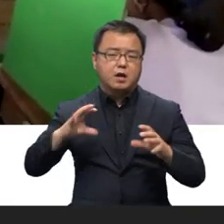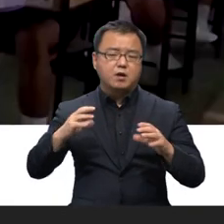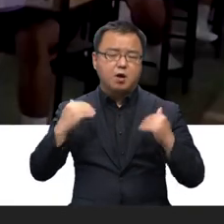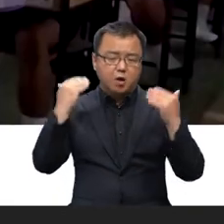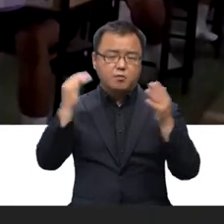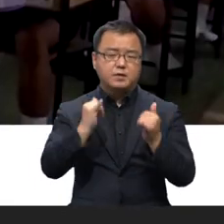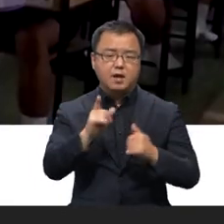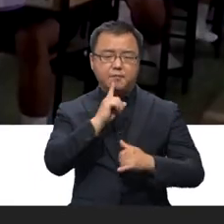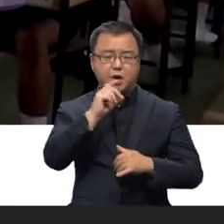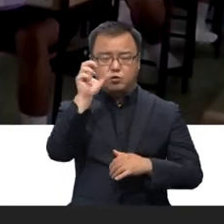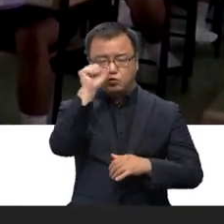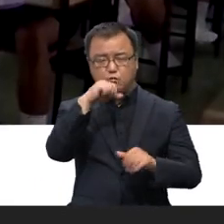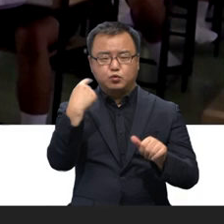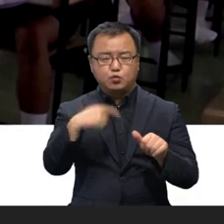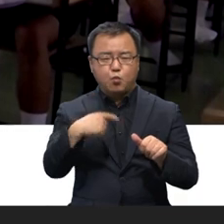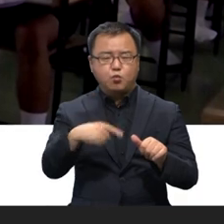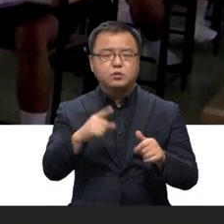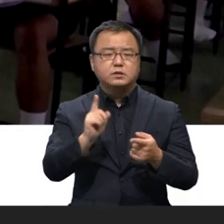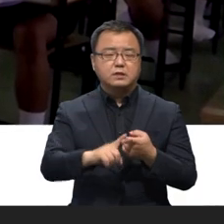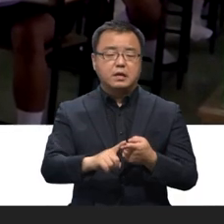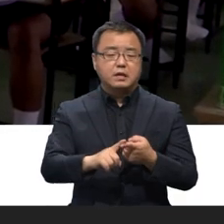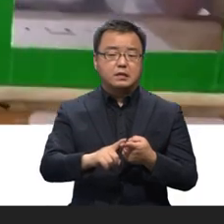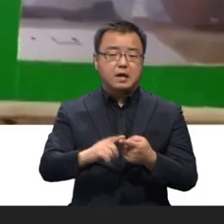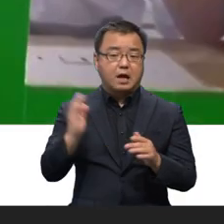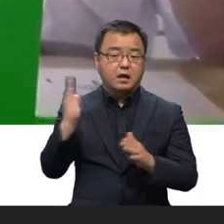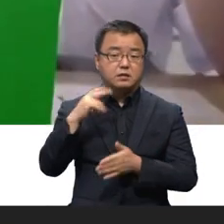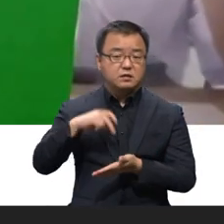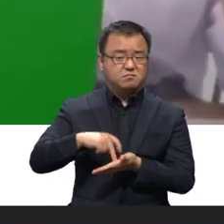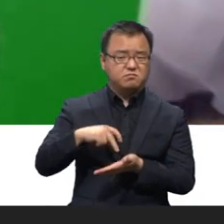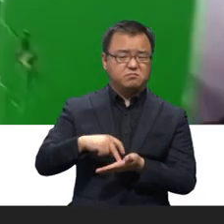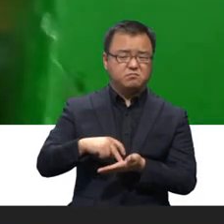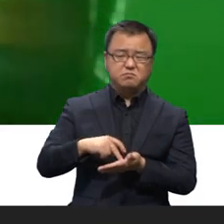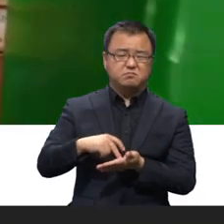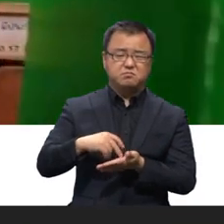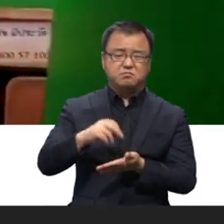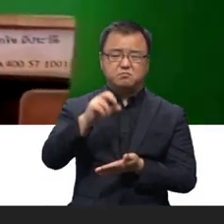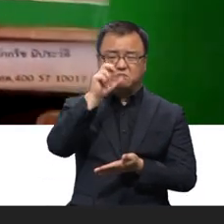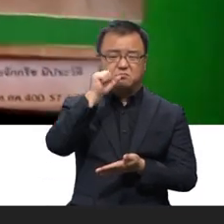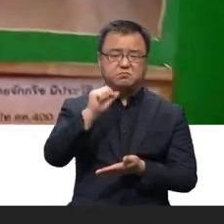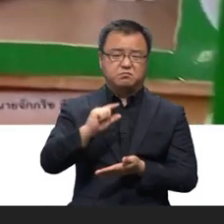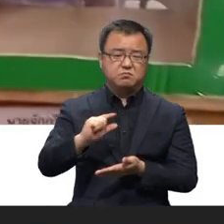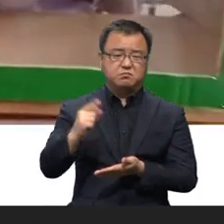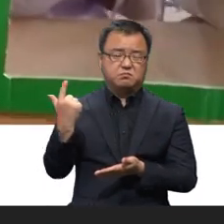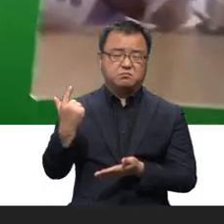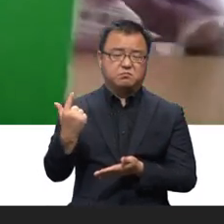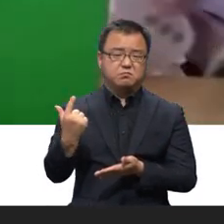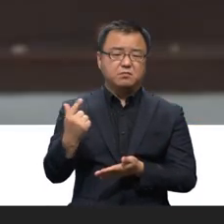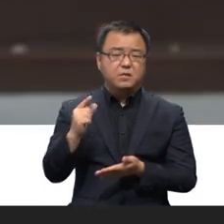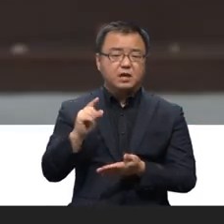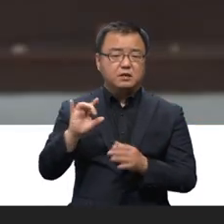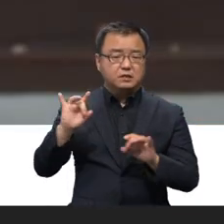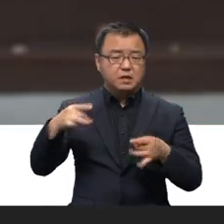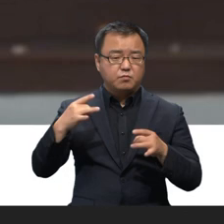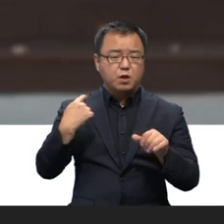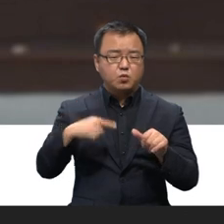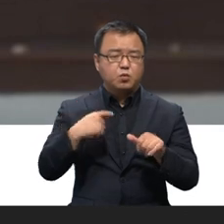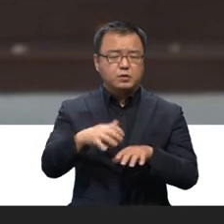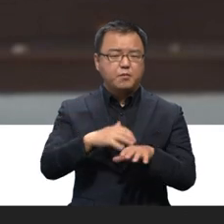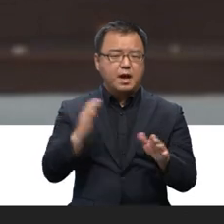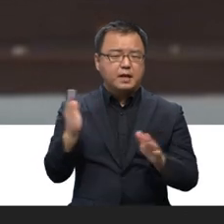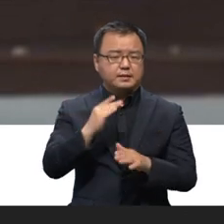good for the student. It's the education system in Thailand does not allow them to think.